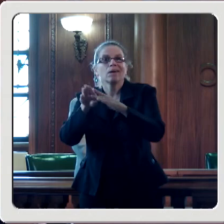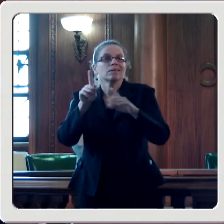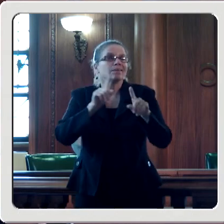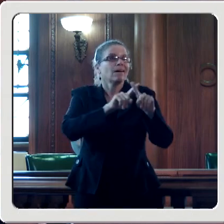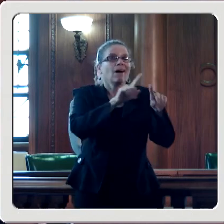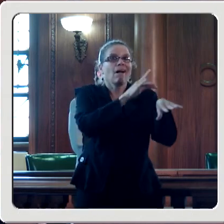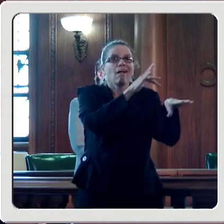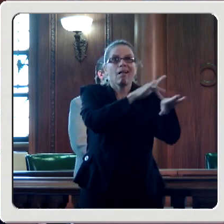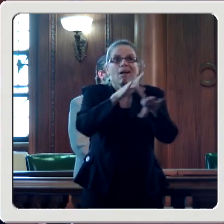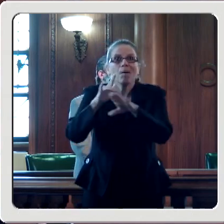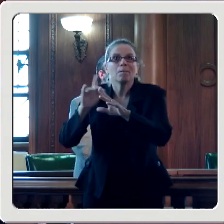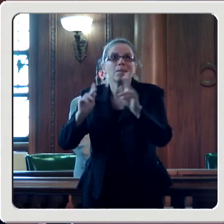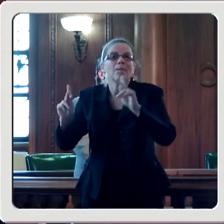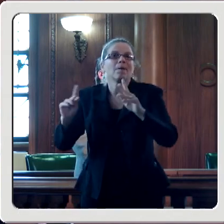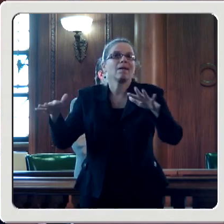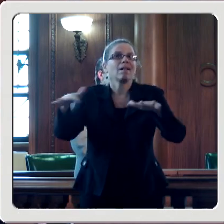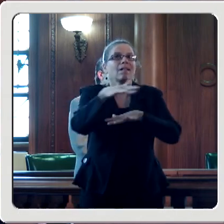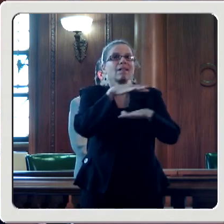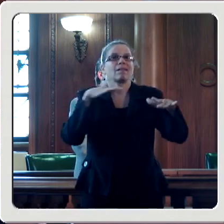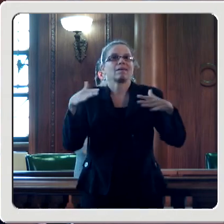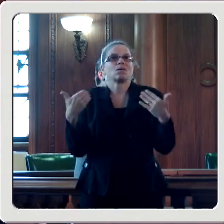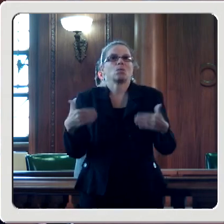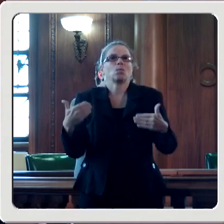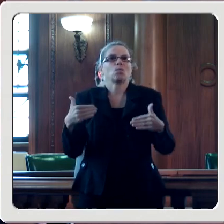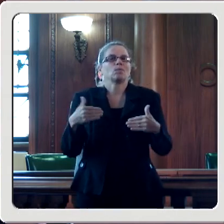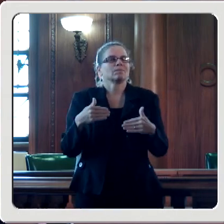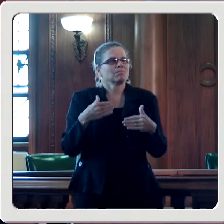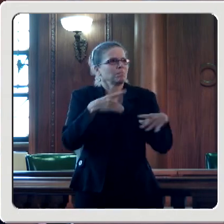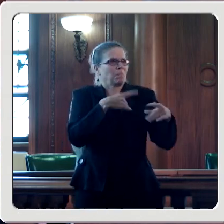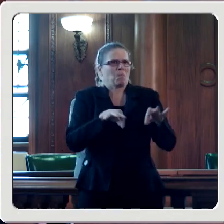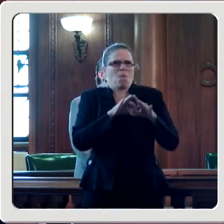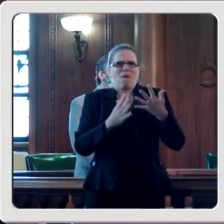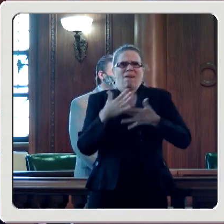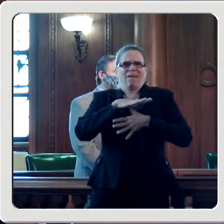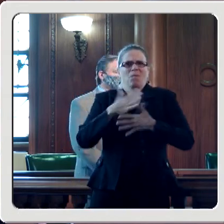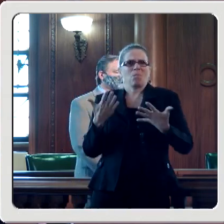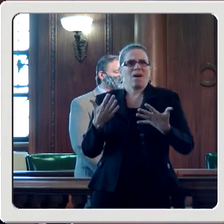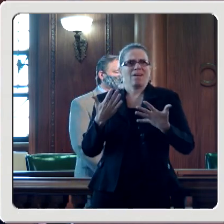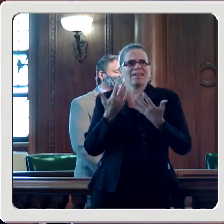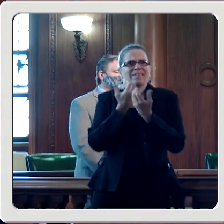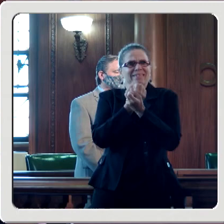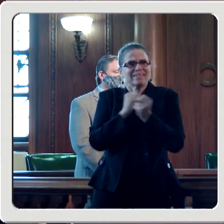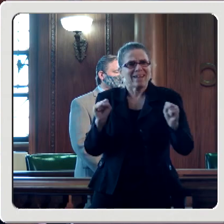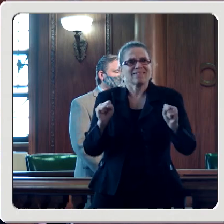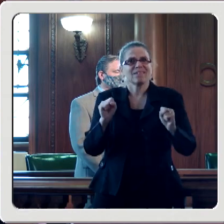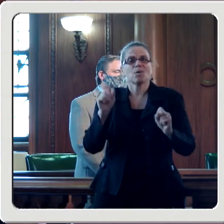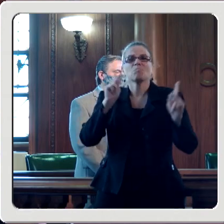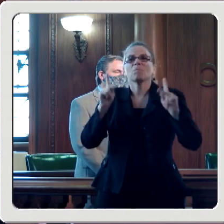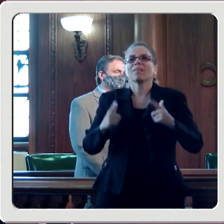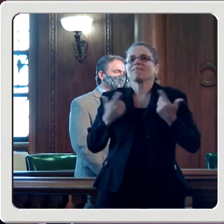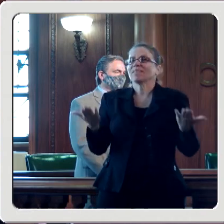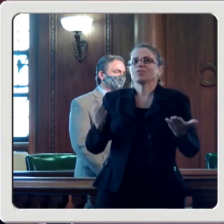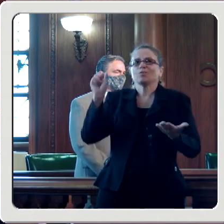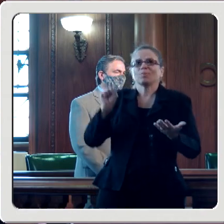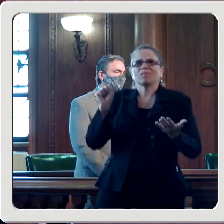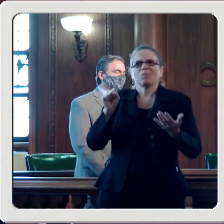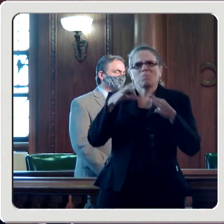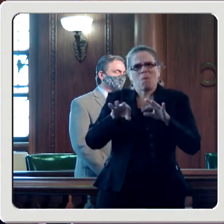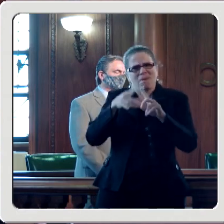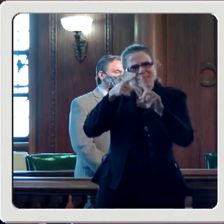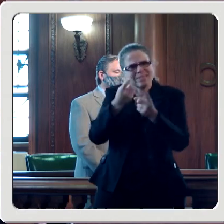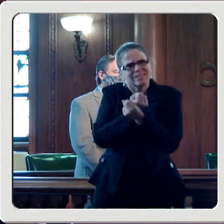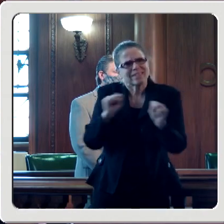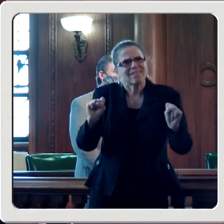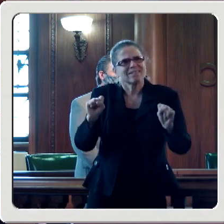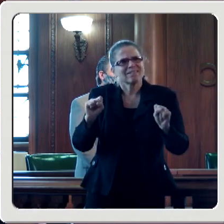college students are safe, as well as our residents. And so we are continuing to work with our colleges